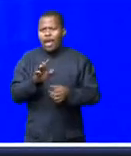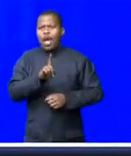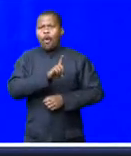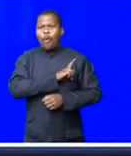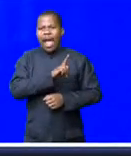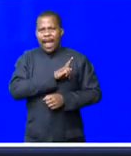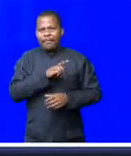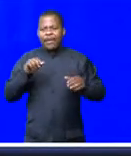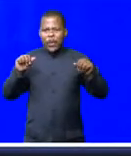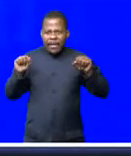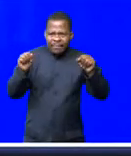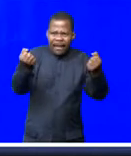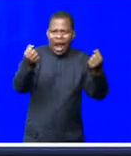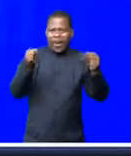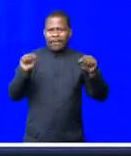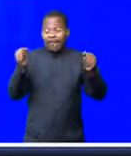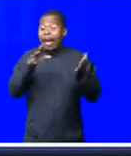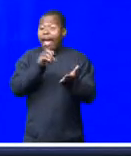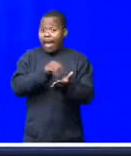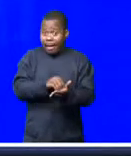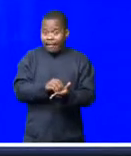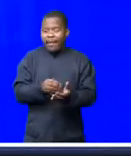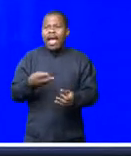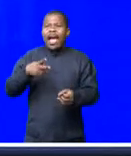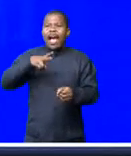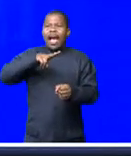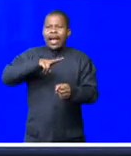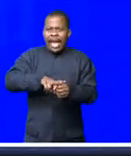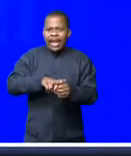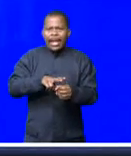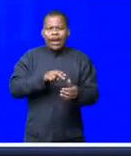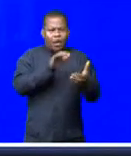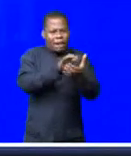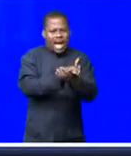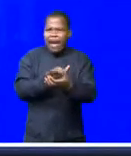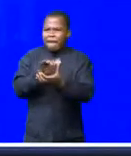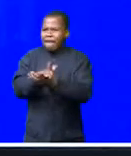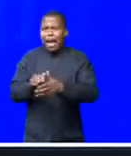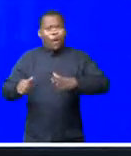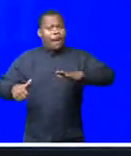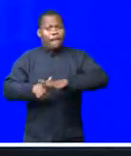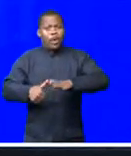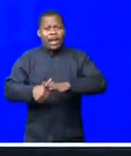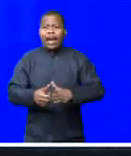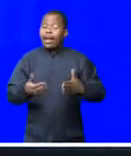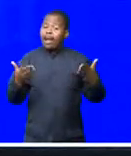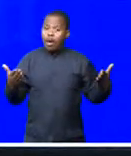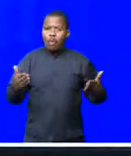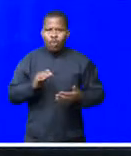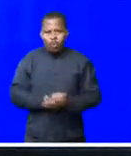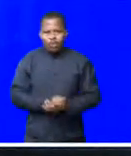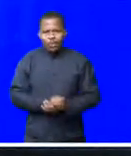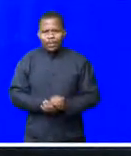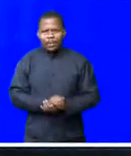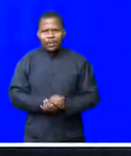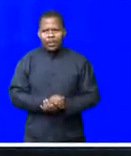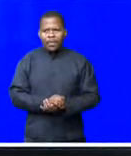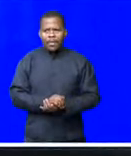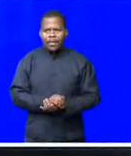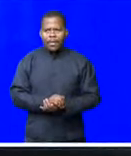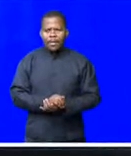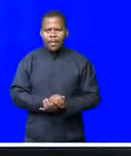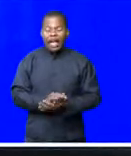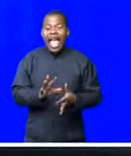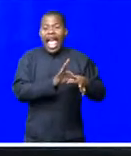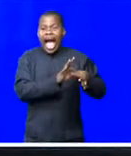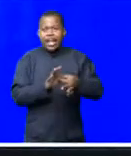forces, such friendships are more important than ever. Lo sathethe sikhundla sekuba